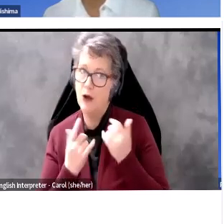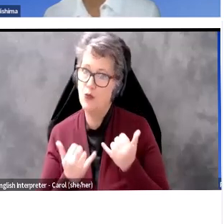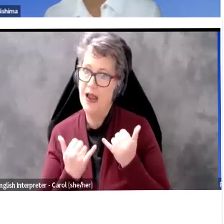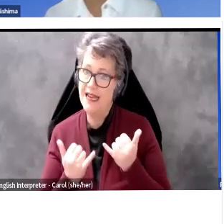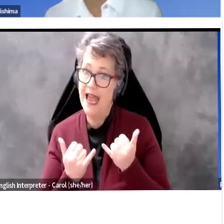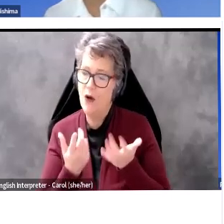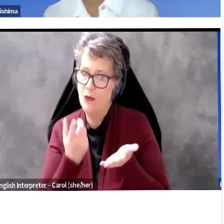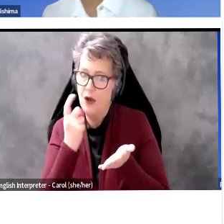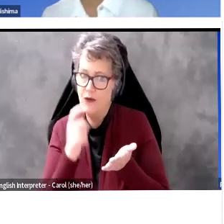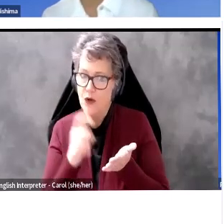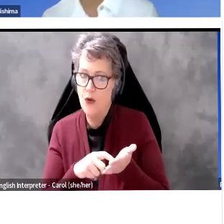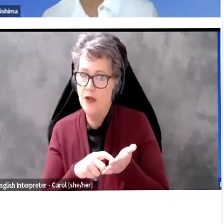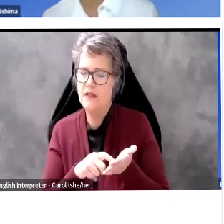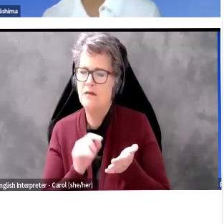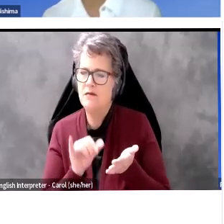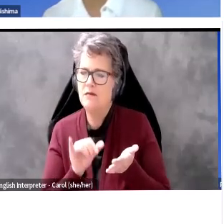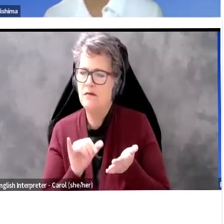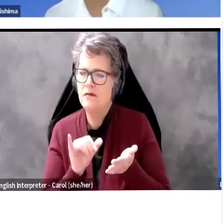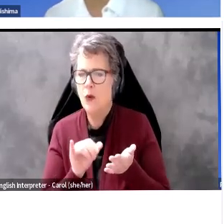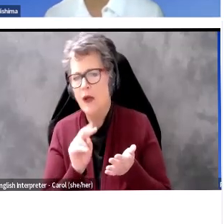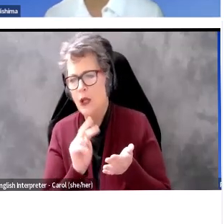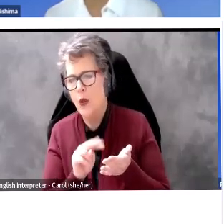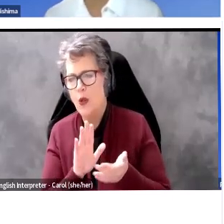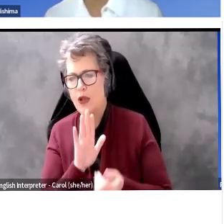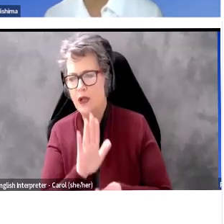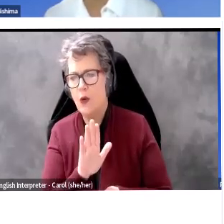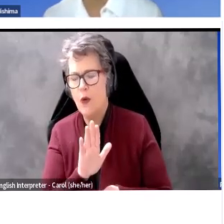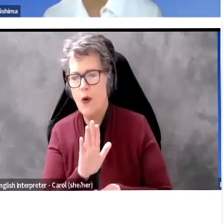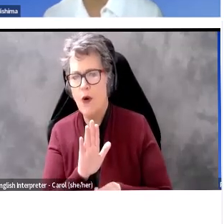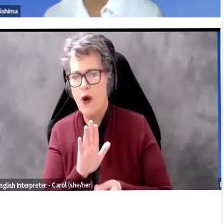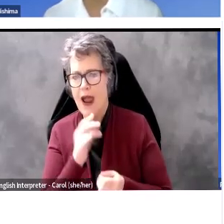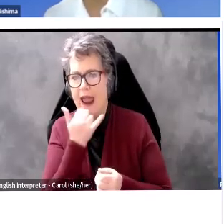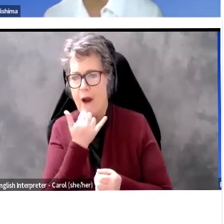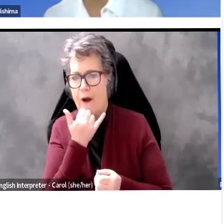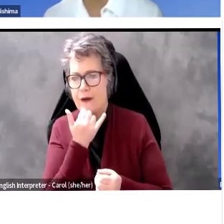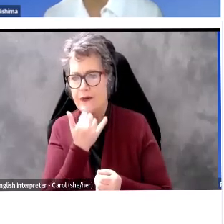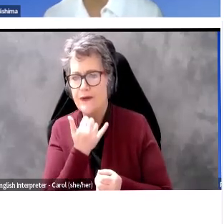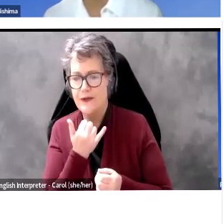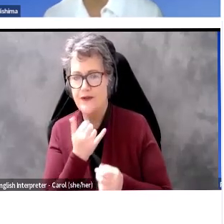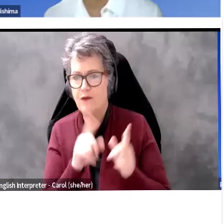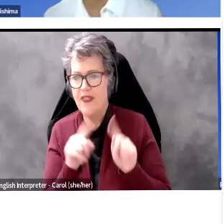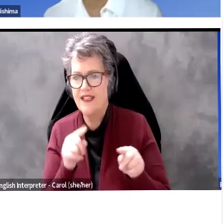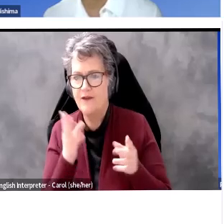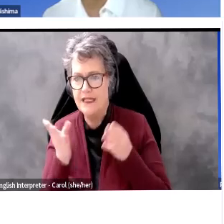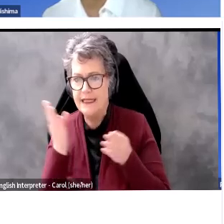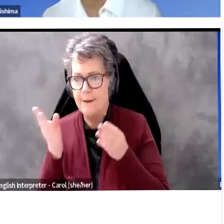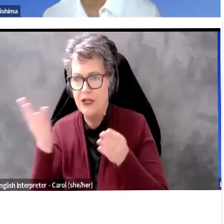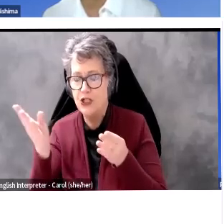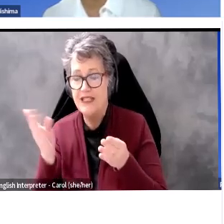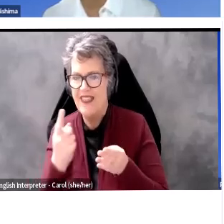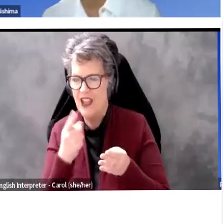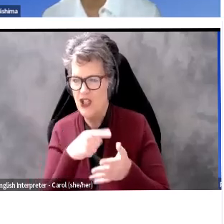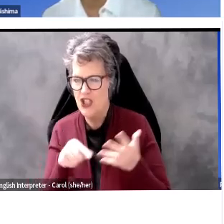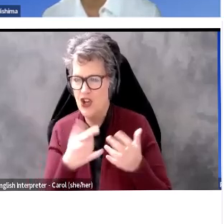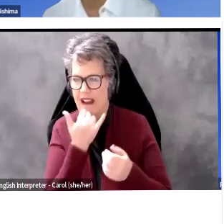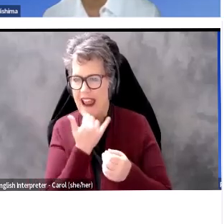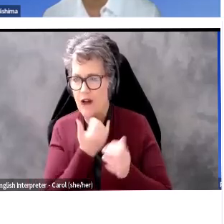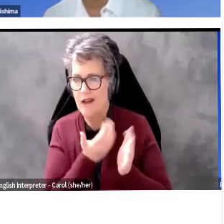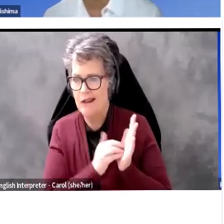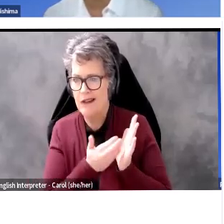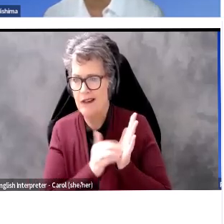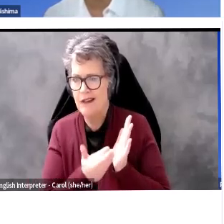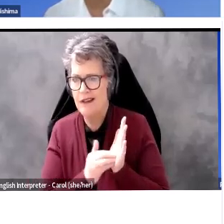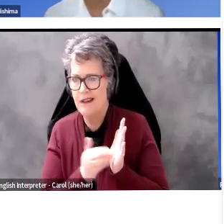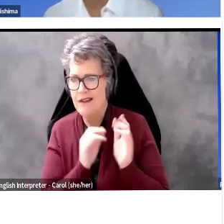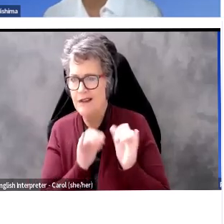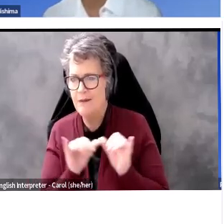might have noticed that when you look at your errors for the different submissions, there are certain errors that are repeated in